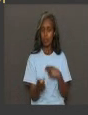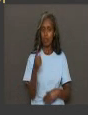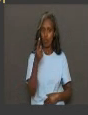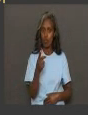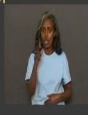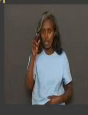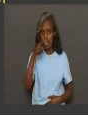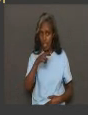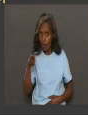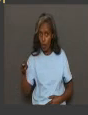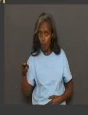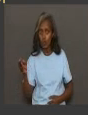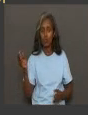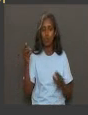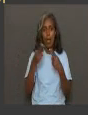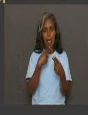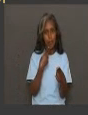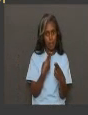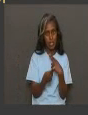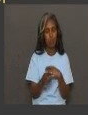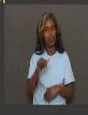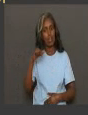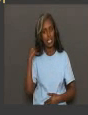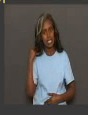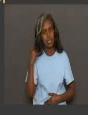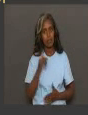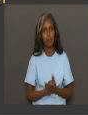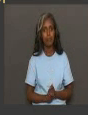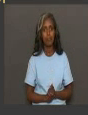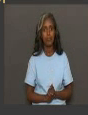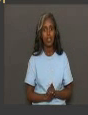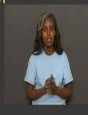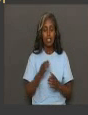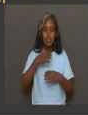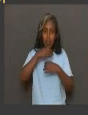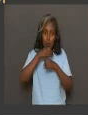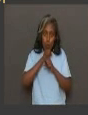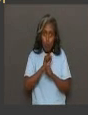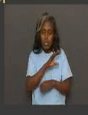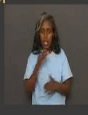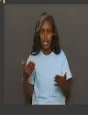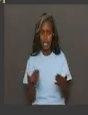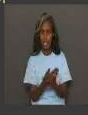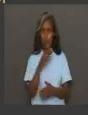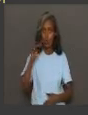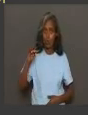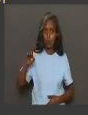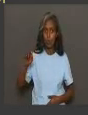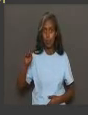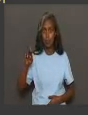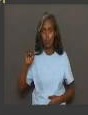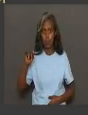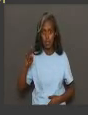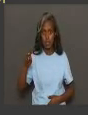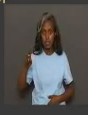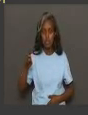one row to a multiple of another, the old and new matrices will